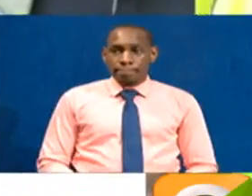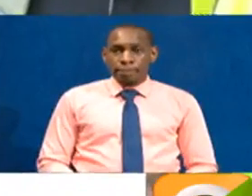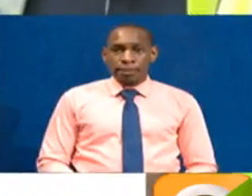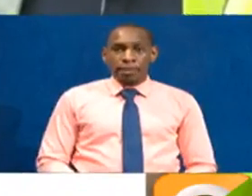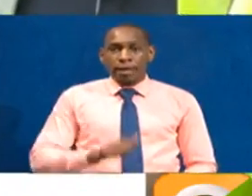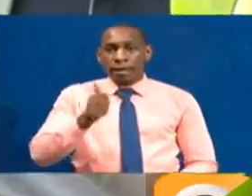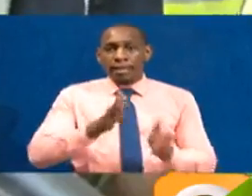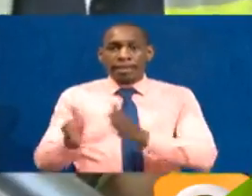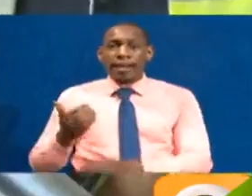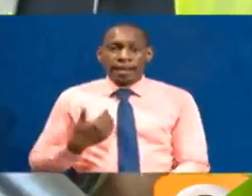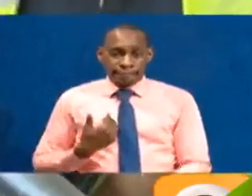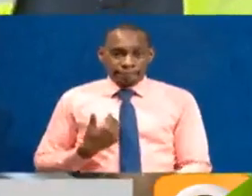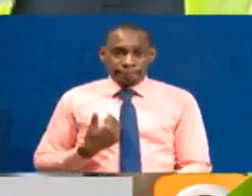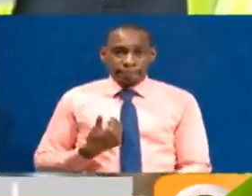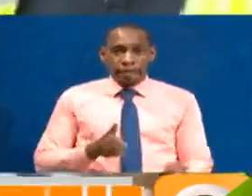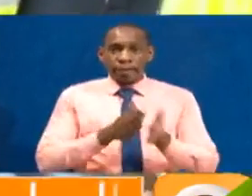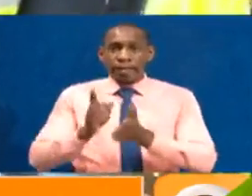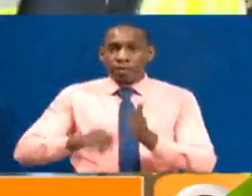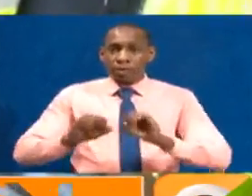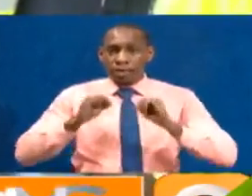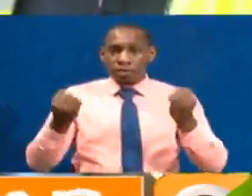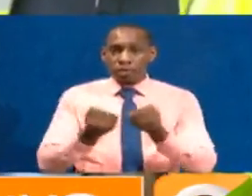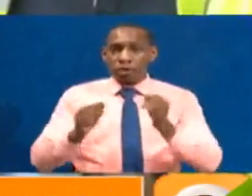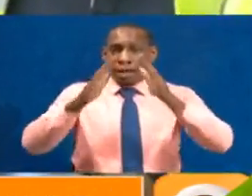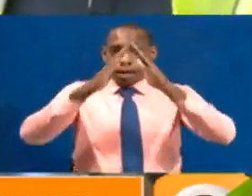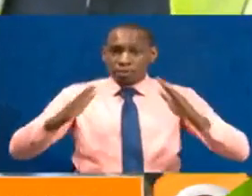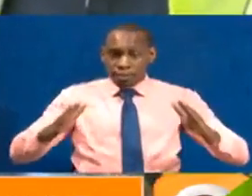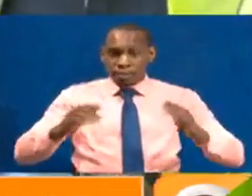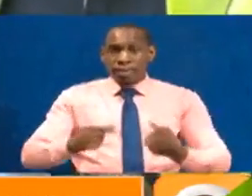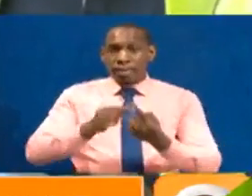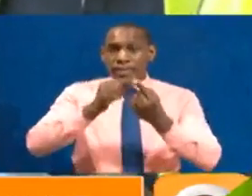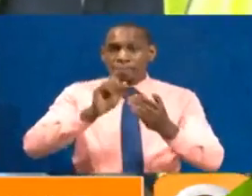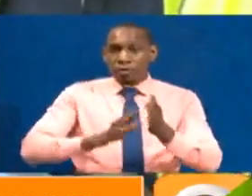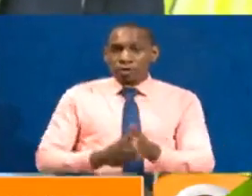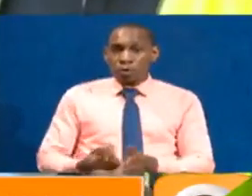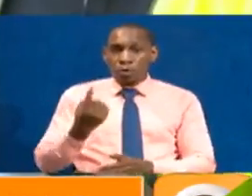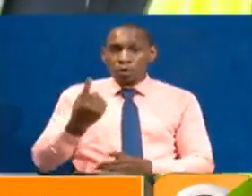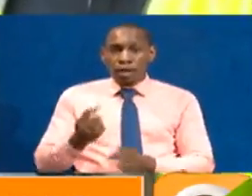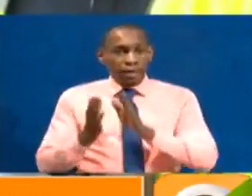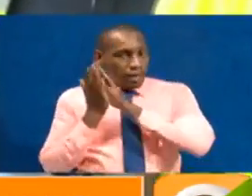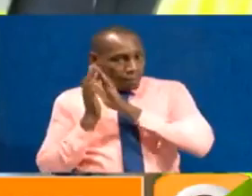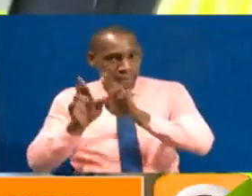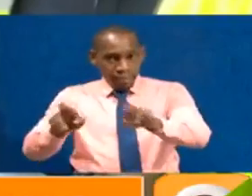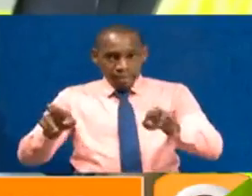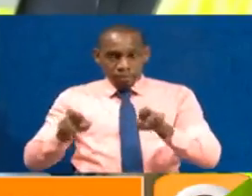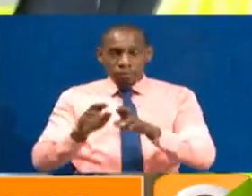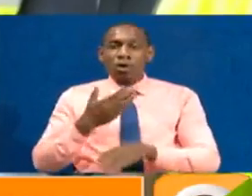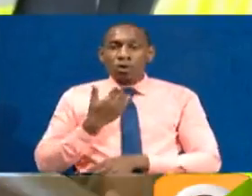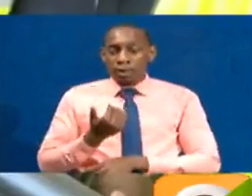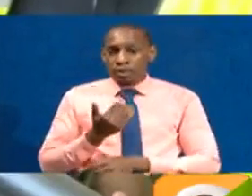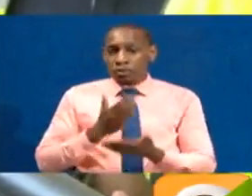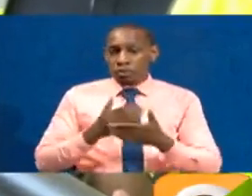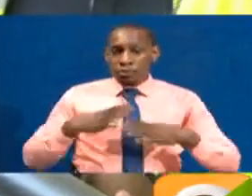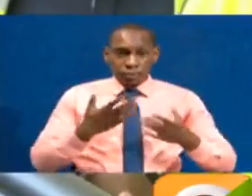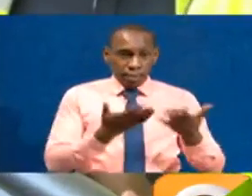Kuna mpango mwingine ambao tuko nao, mpango wa social housing, especially your one bedrooms. Tungetaka sana